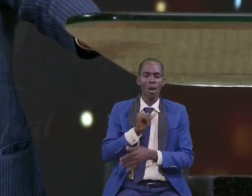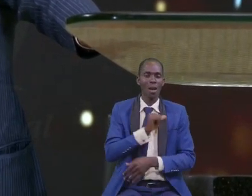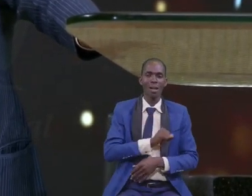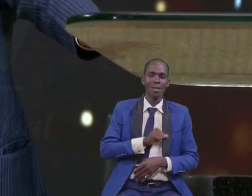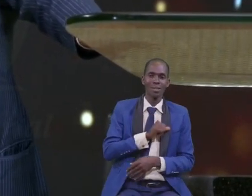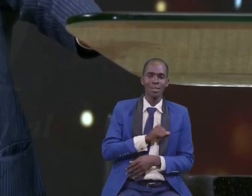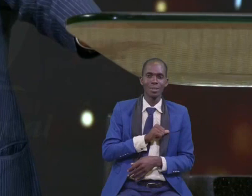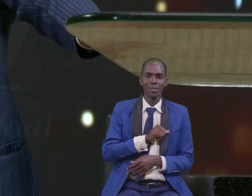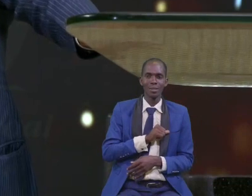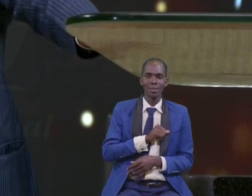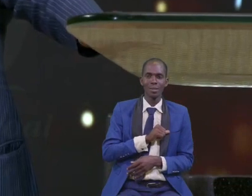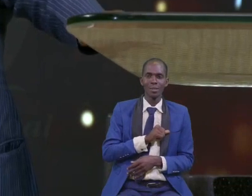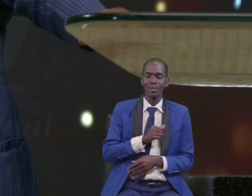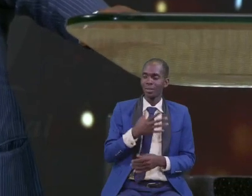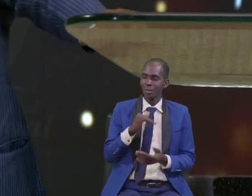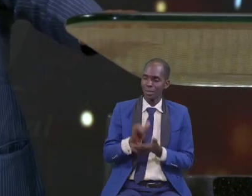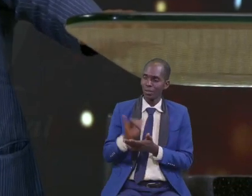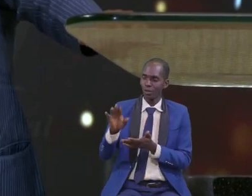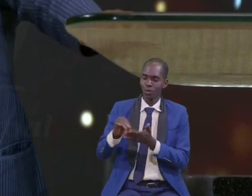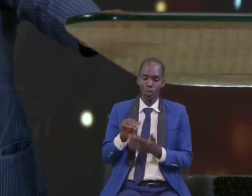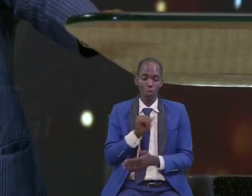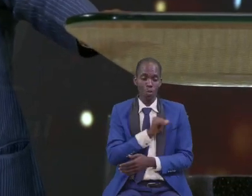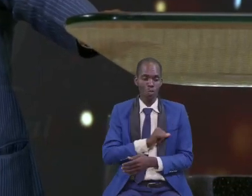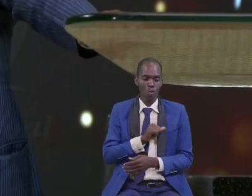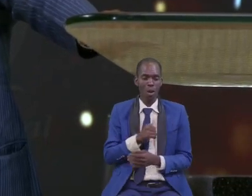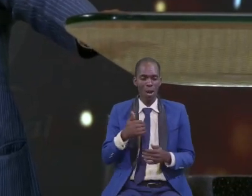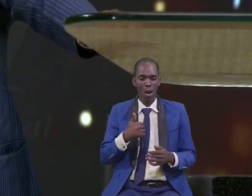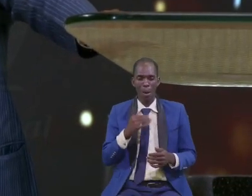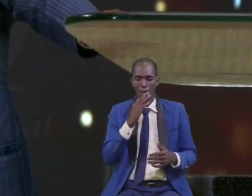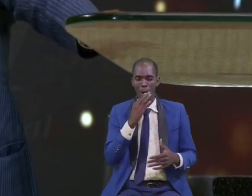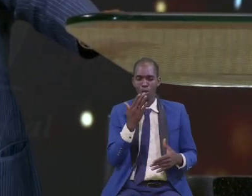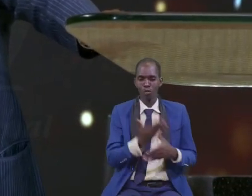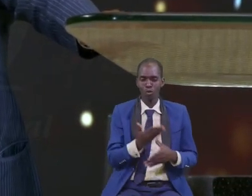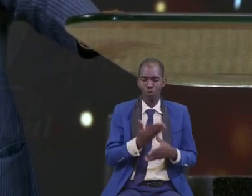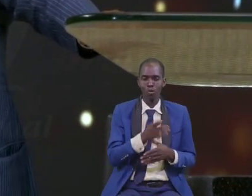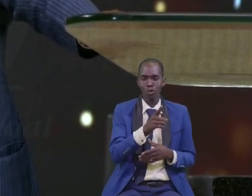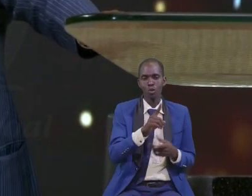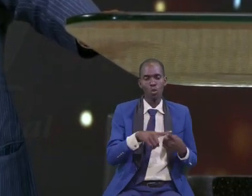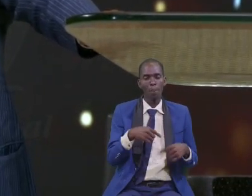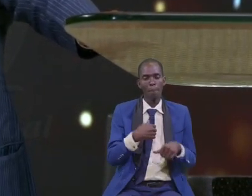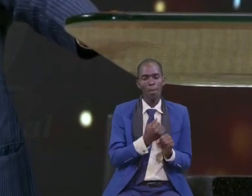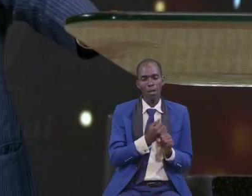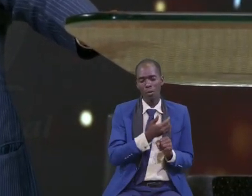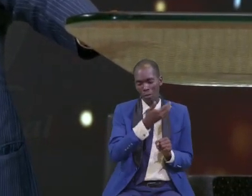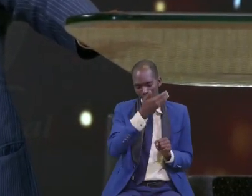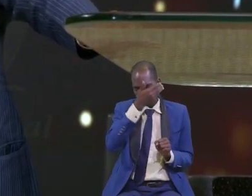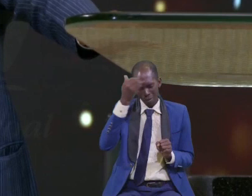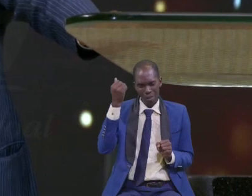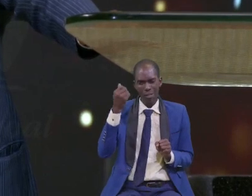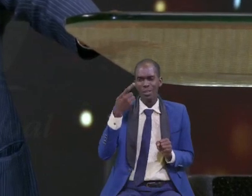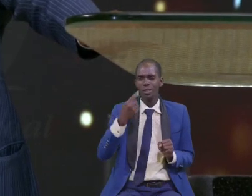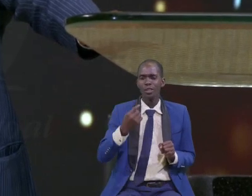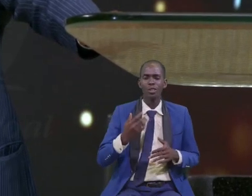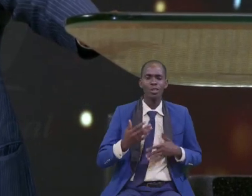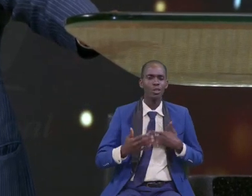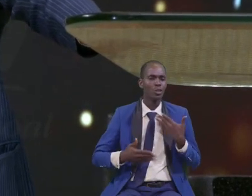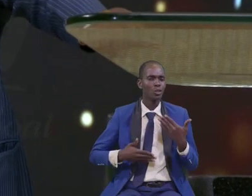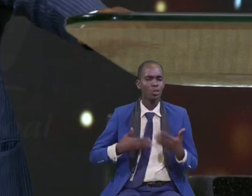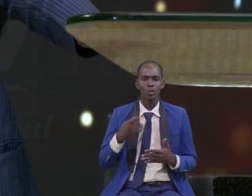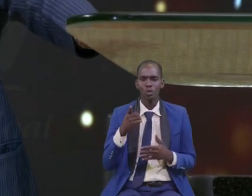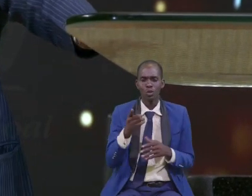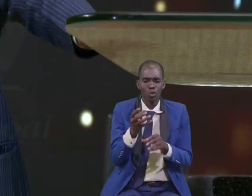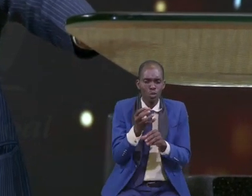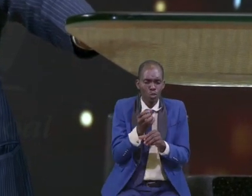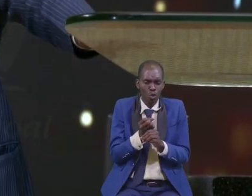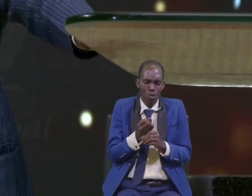can be so disturbing as to make you forget the joy you just got in the house